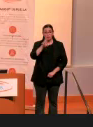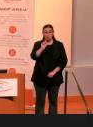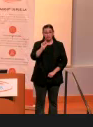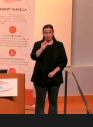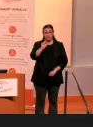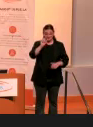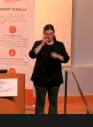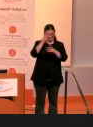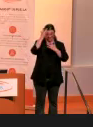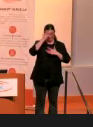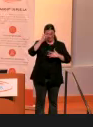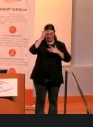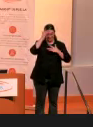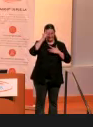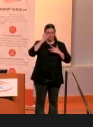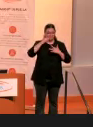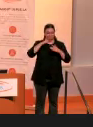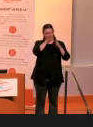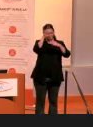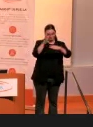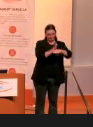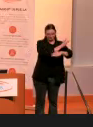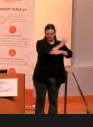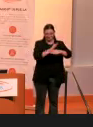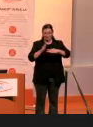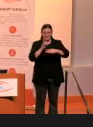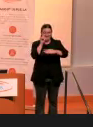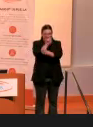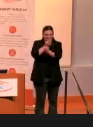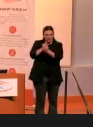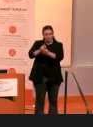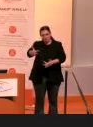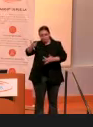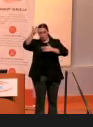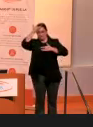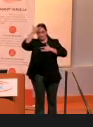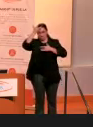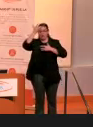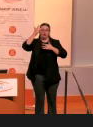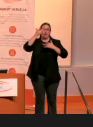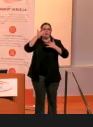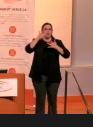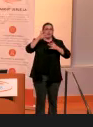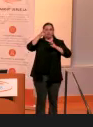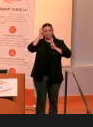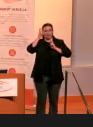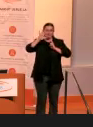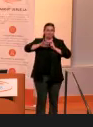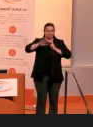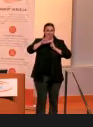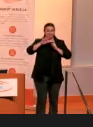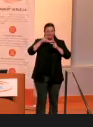pleomorphic disease. It's more of a spectrum than a disease per se, and understanding its immunologic context